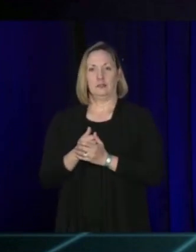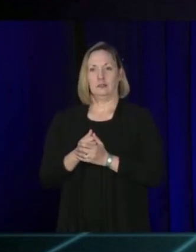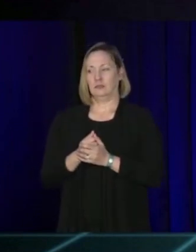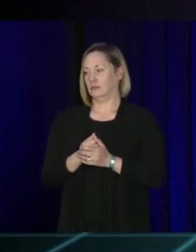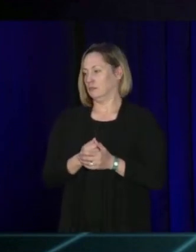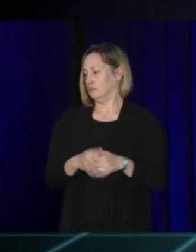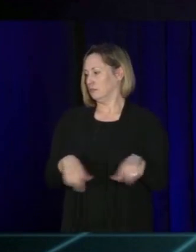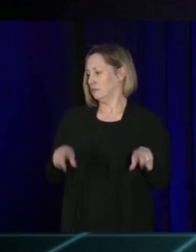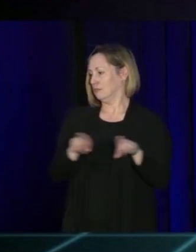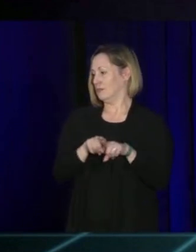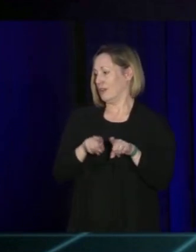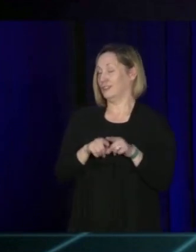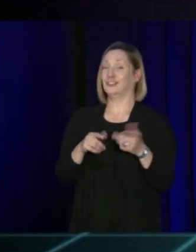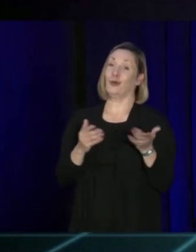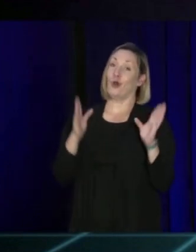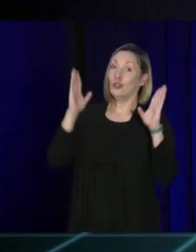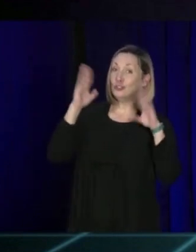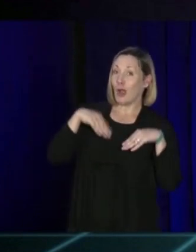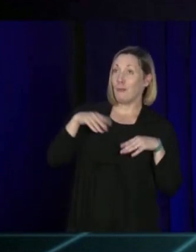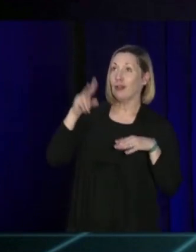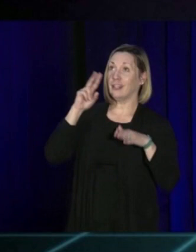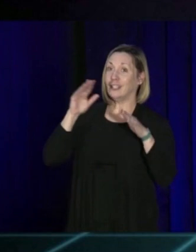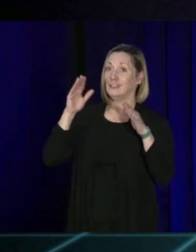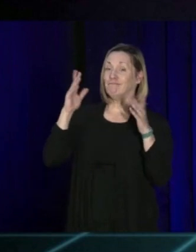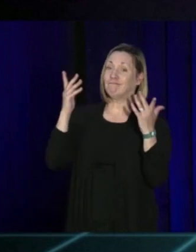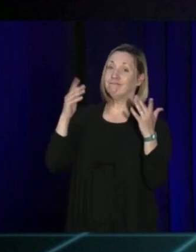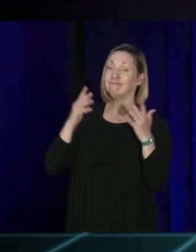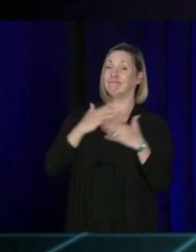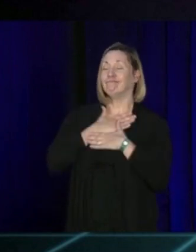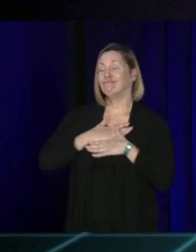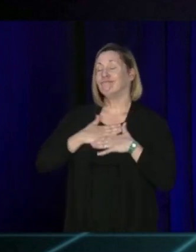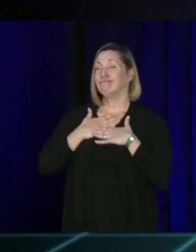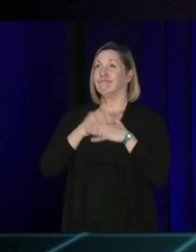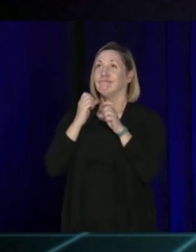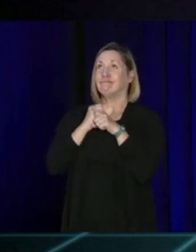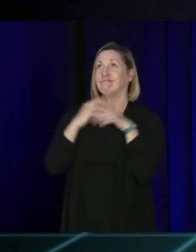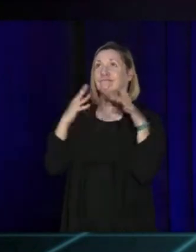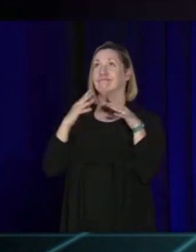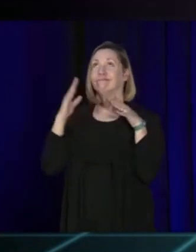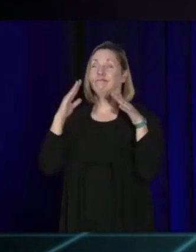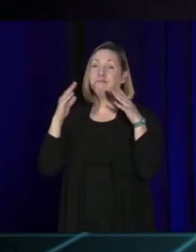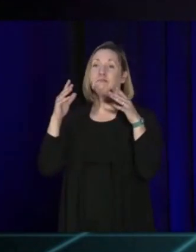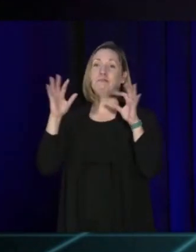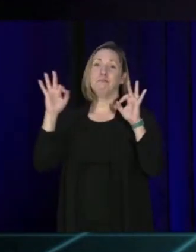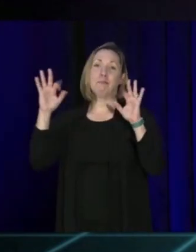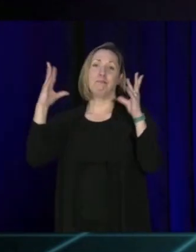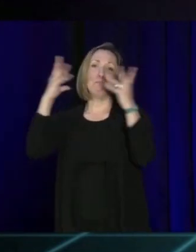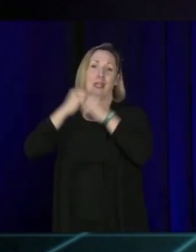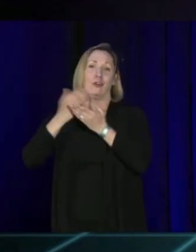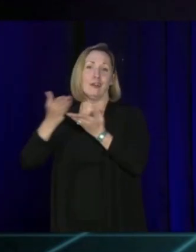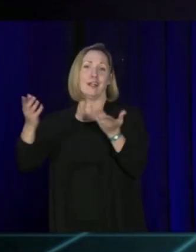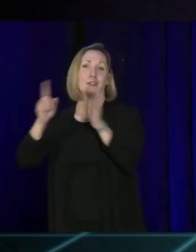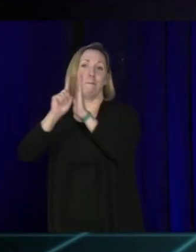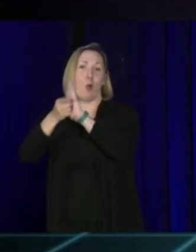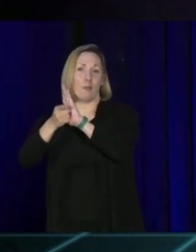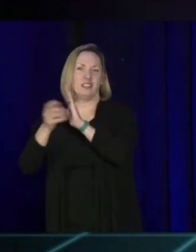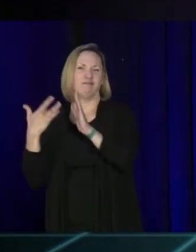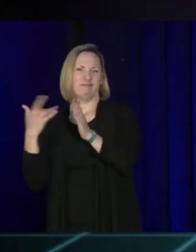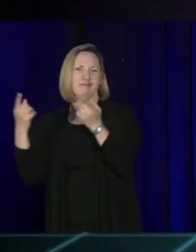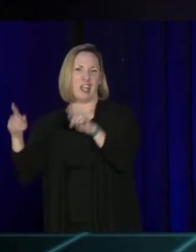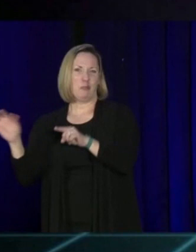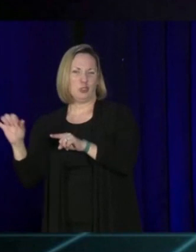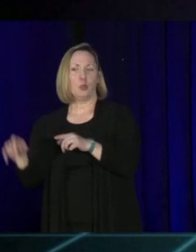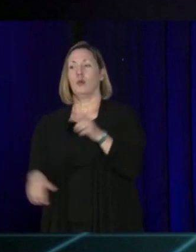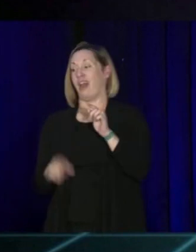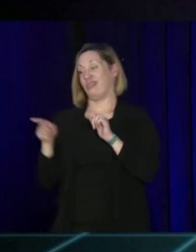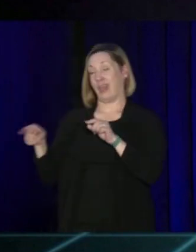paradise moments. So it's key that we think through like what's different now. And I think that this post reflects it